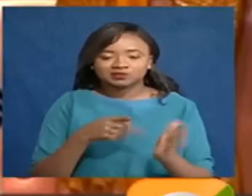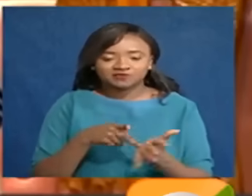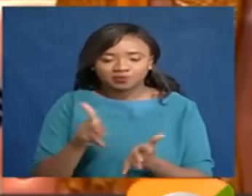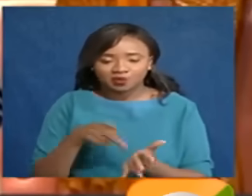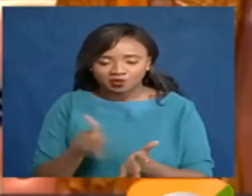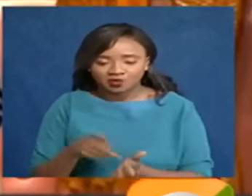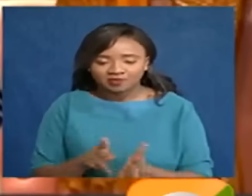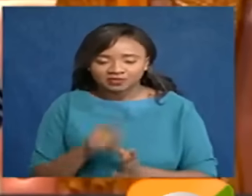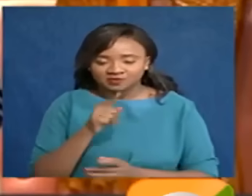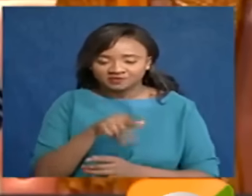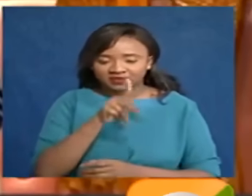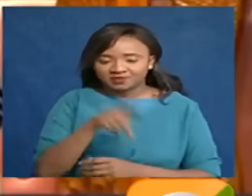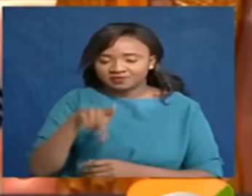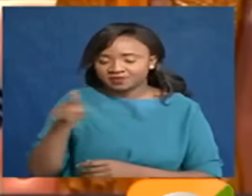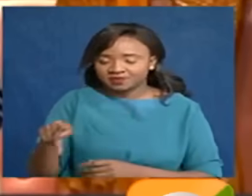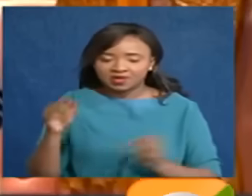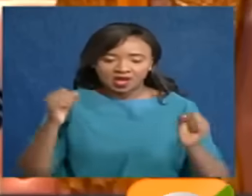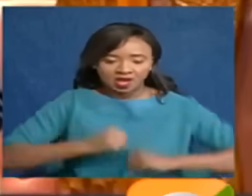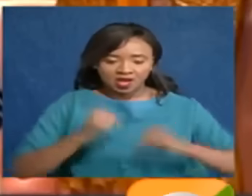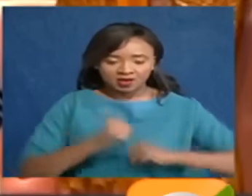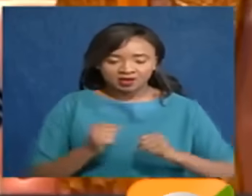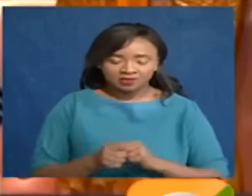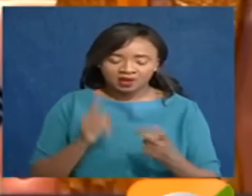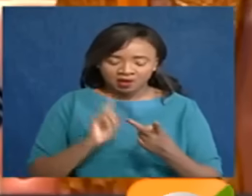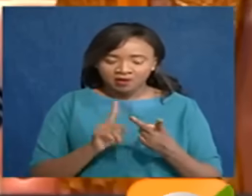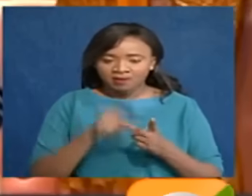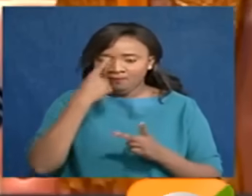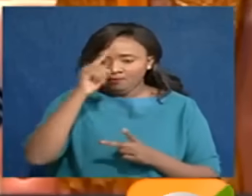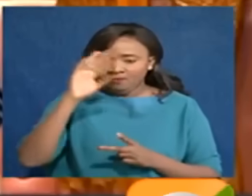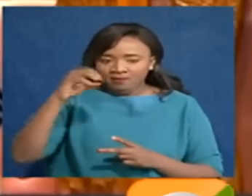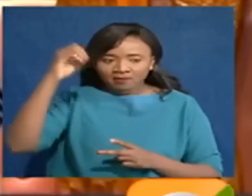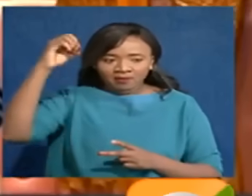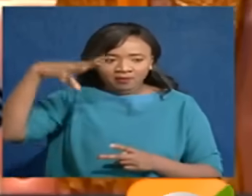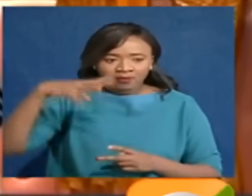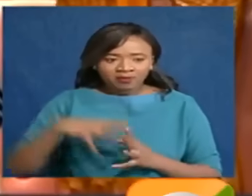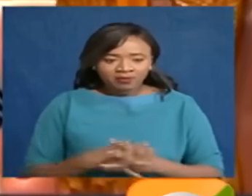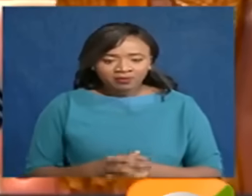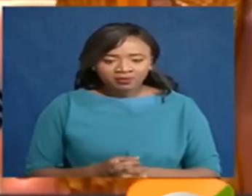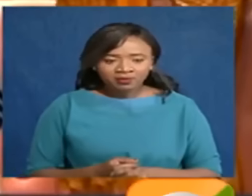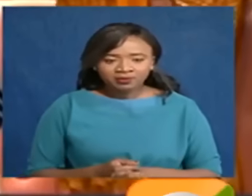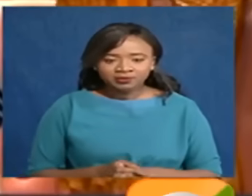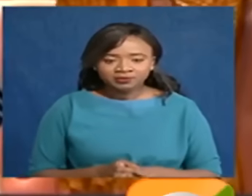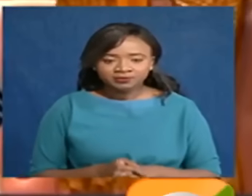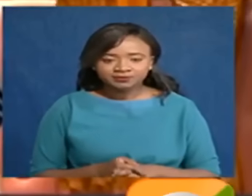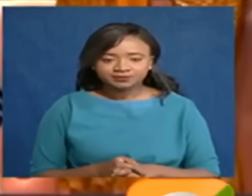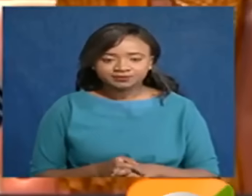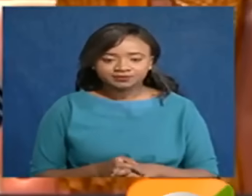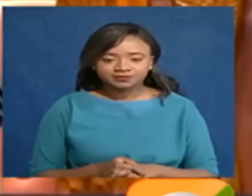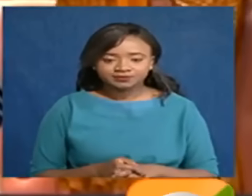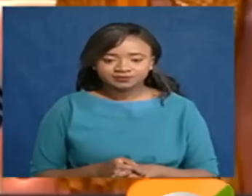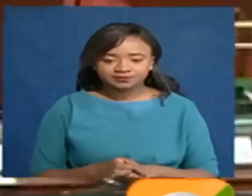expansion public-private partnership transaction, as well as the recently concluded Ketraco transmission in public.